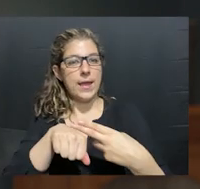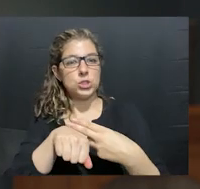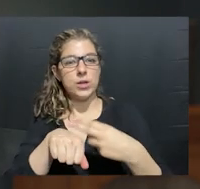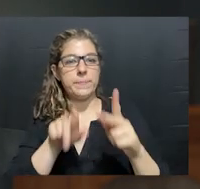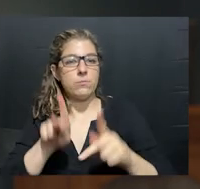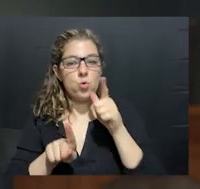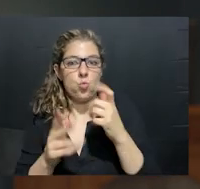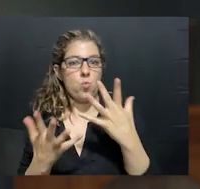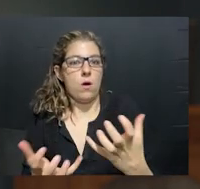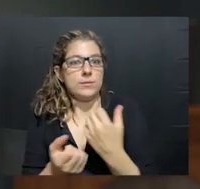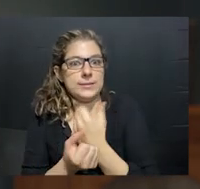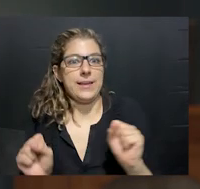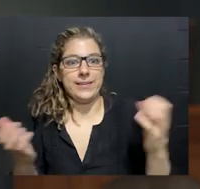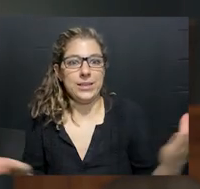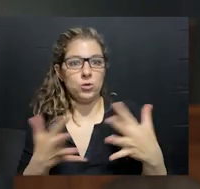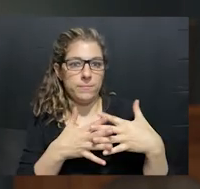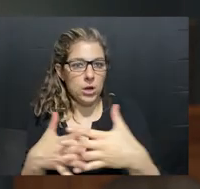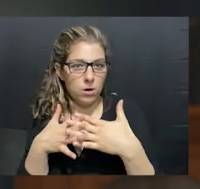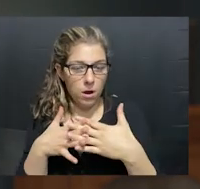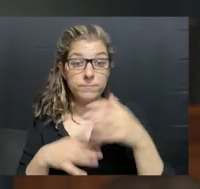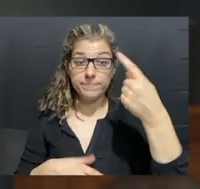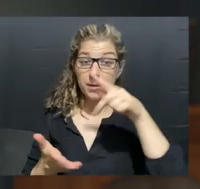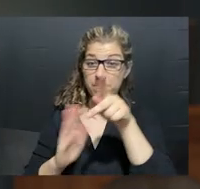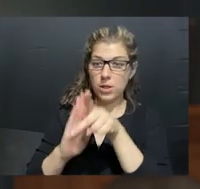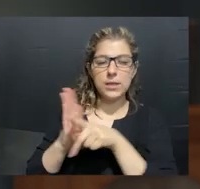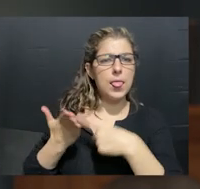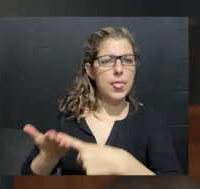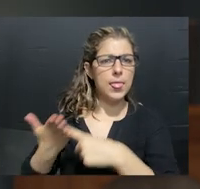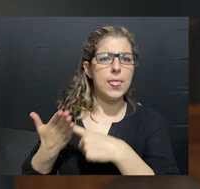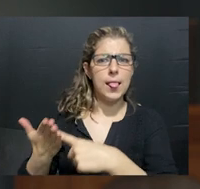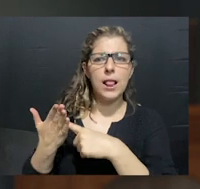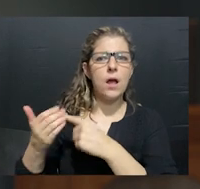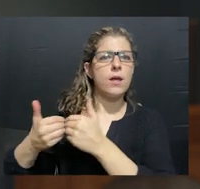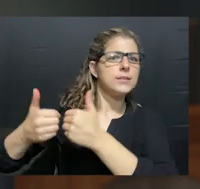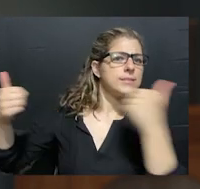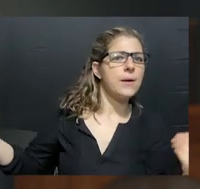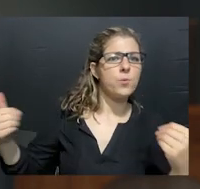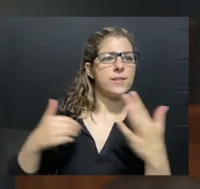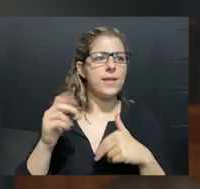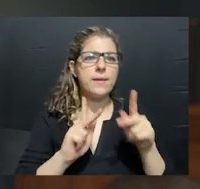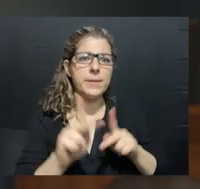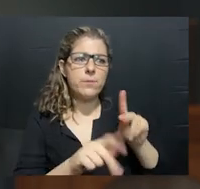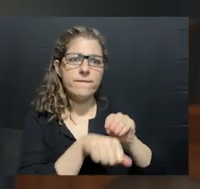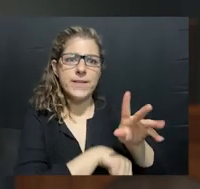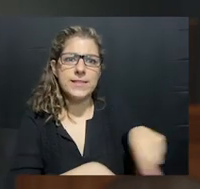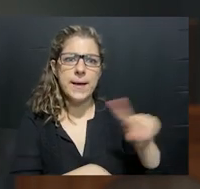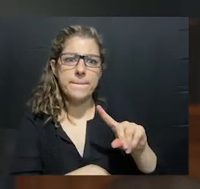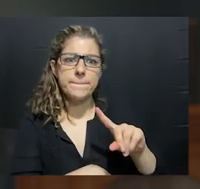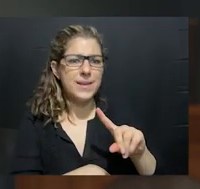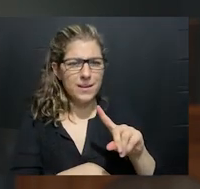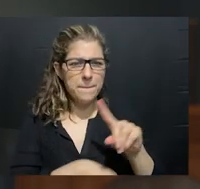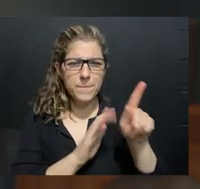are seeking asylum. Too often, policy is hashed out far away from the people it affects. That's not